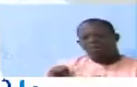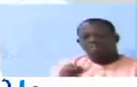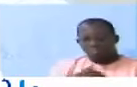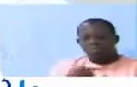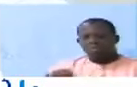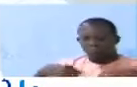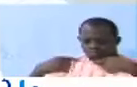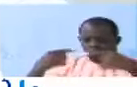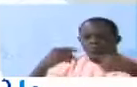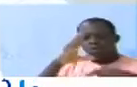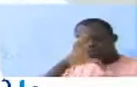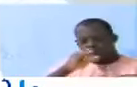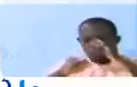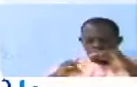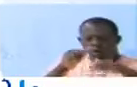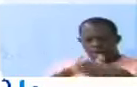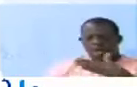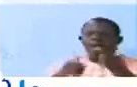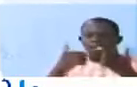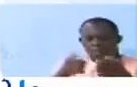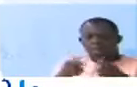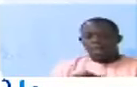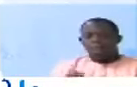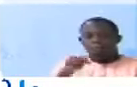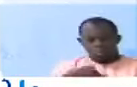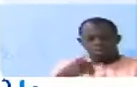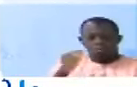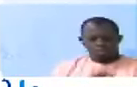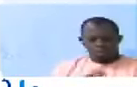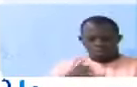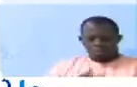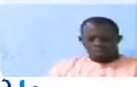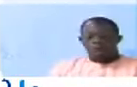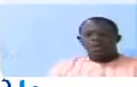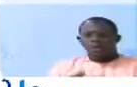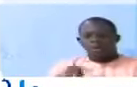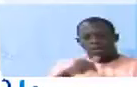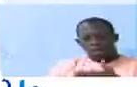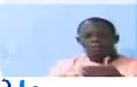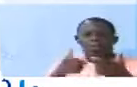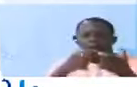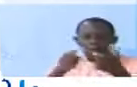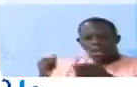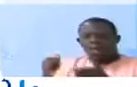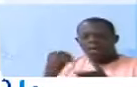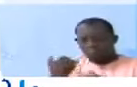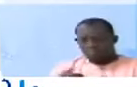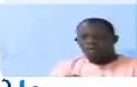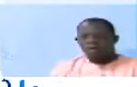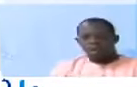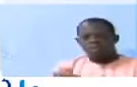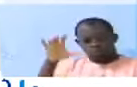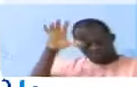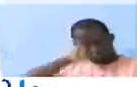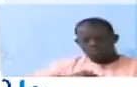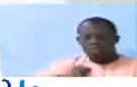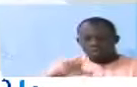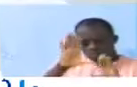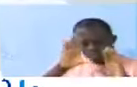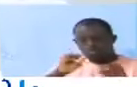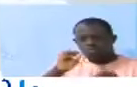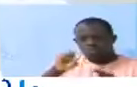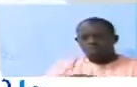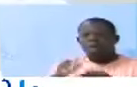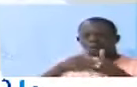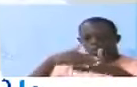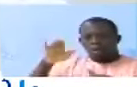in Mandinka because I was born among the Mandinkas and that's why I can do it very well in Mandinka. I